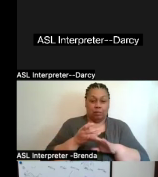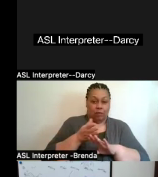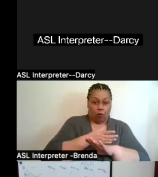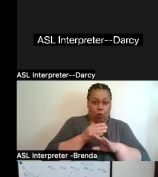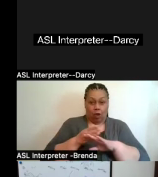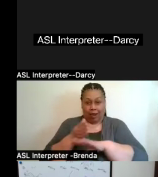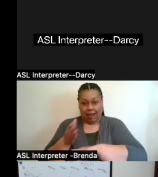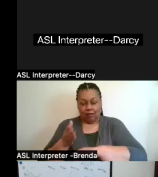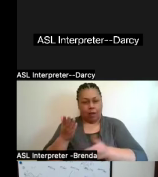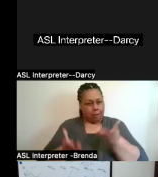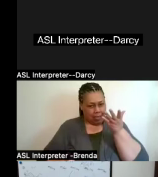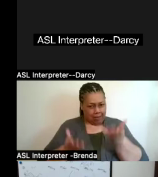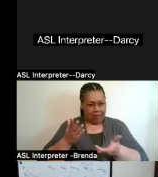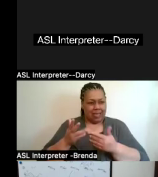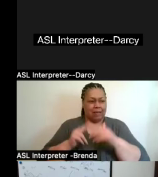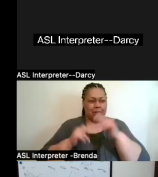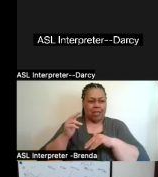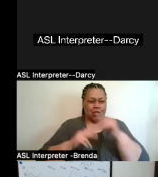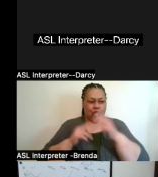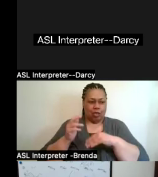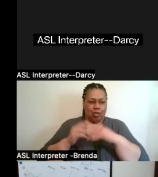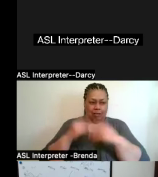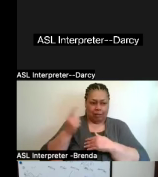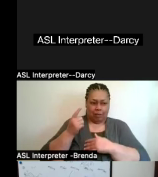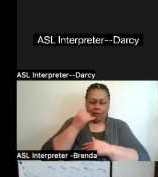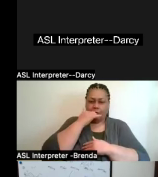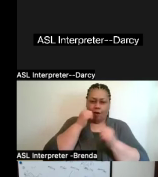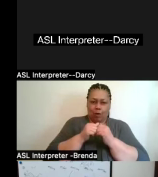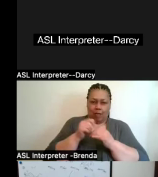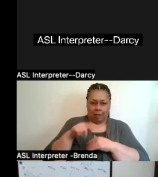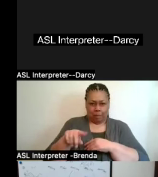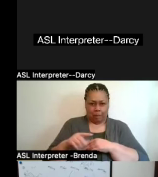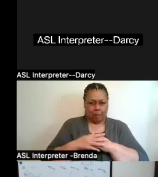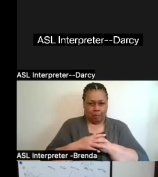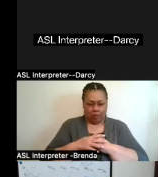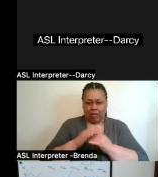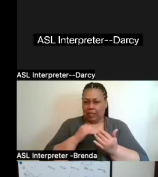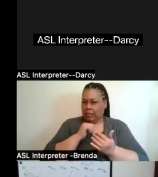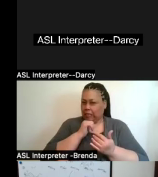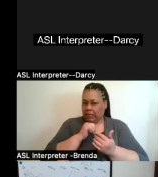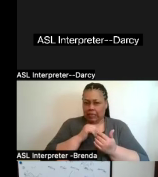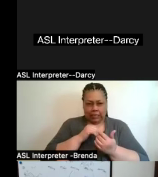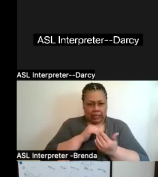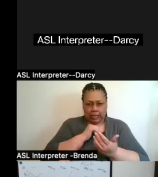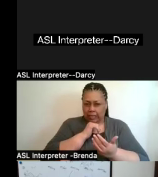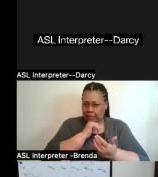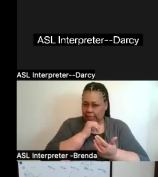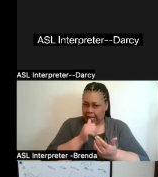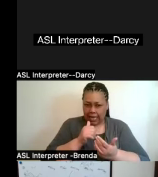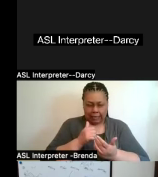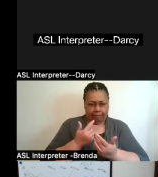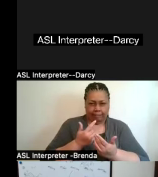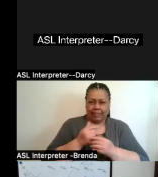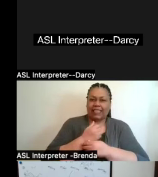has something structurally wrong with it and it's not safe to use or to occupy or to use to like house